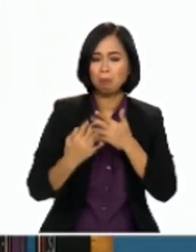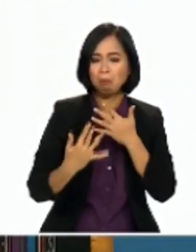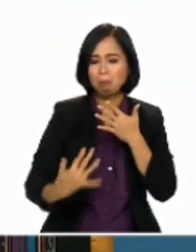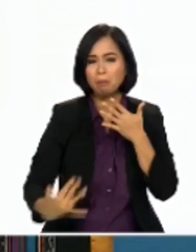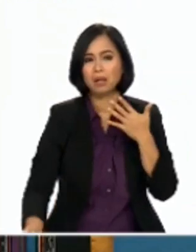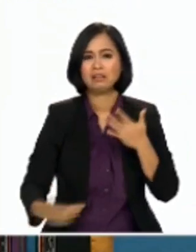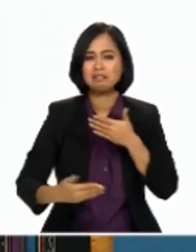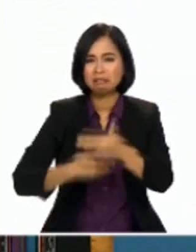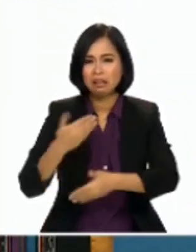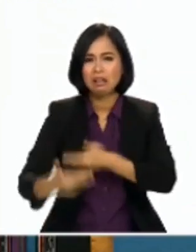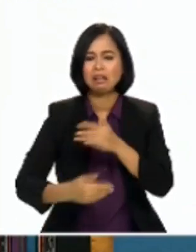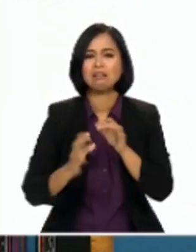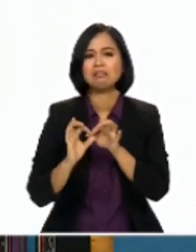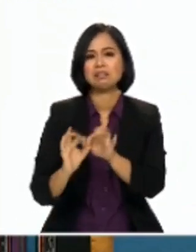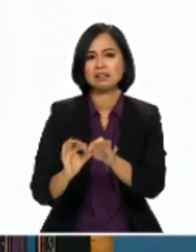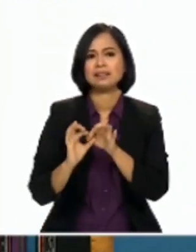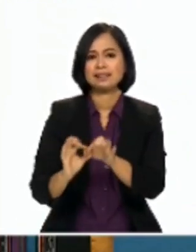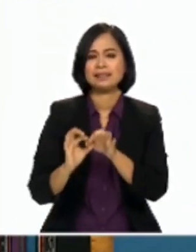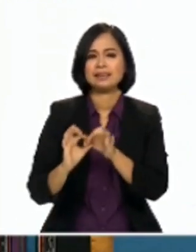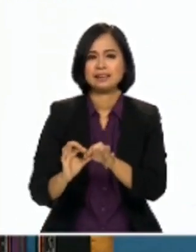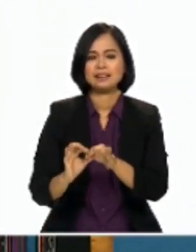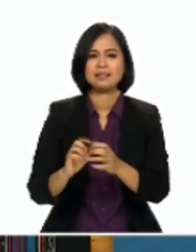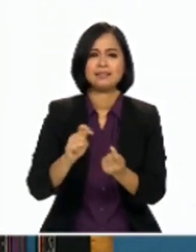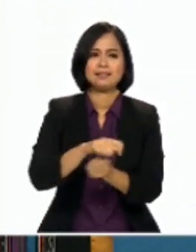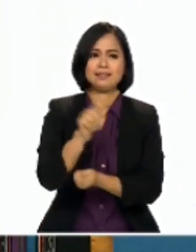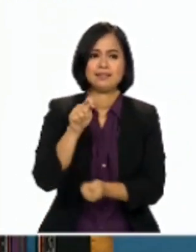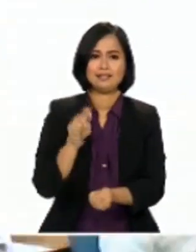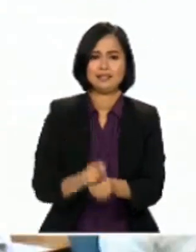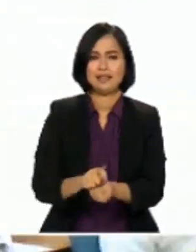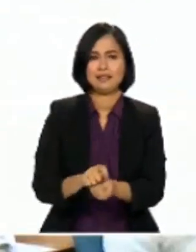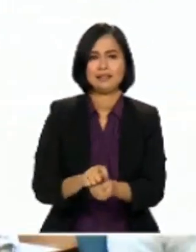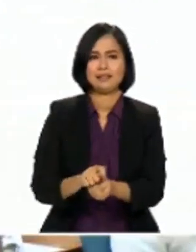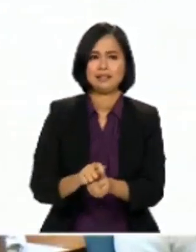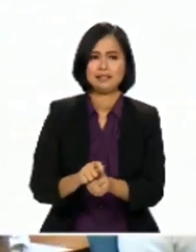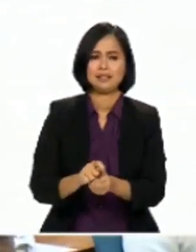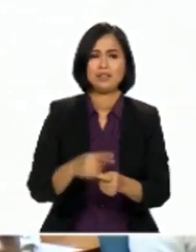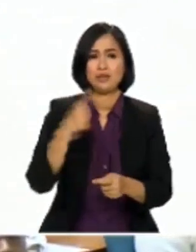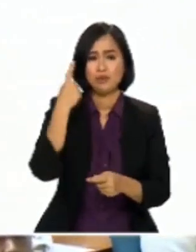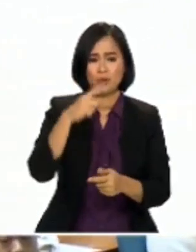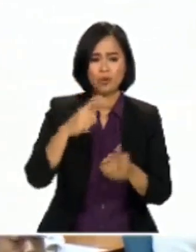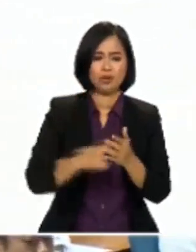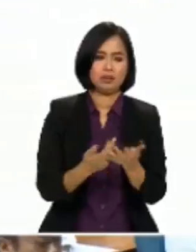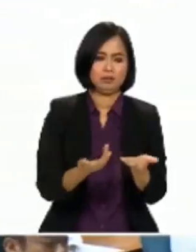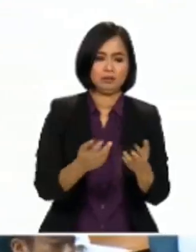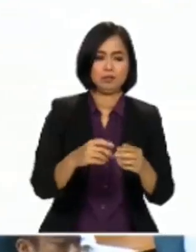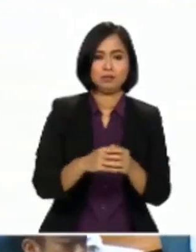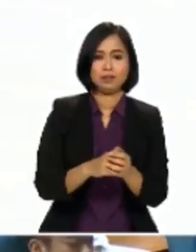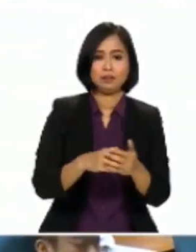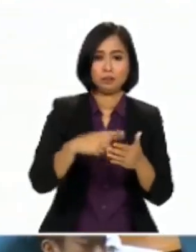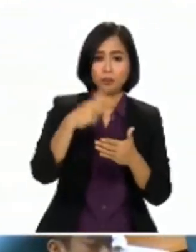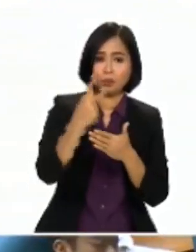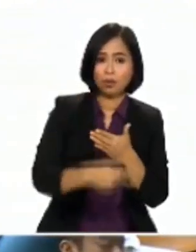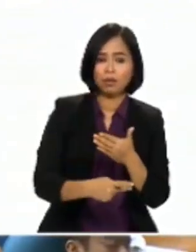exact a heavy toll on our programs designed to uplift the poor